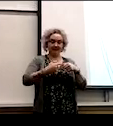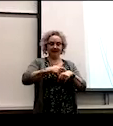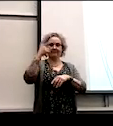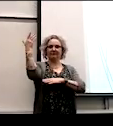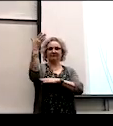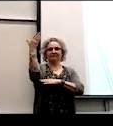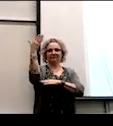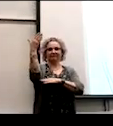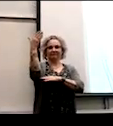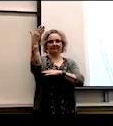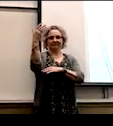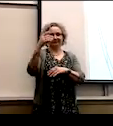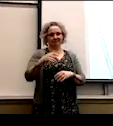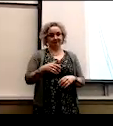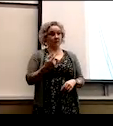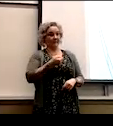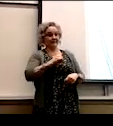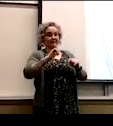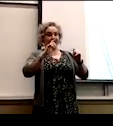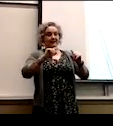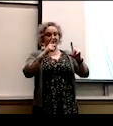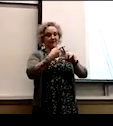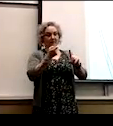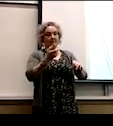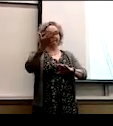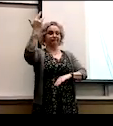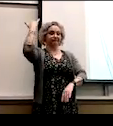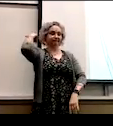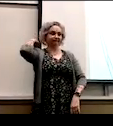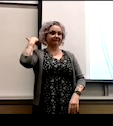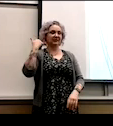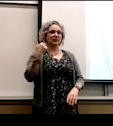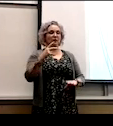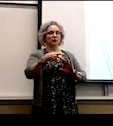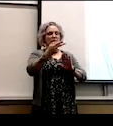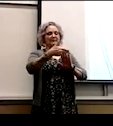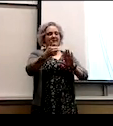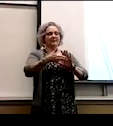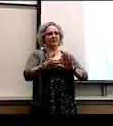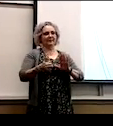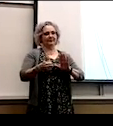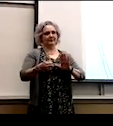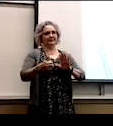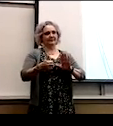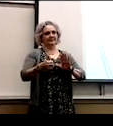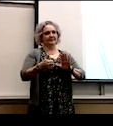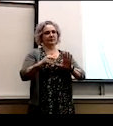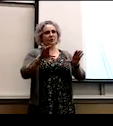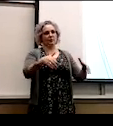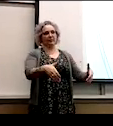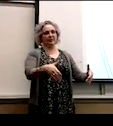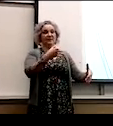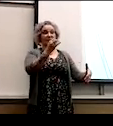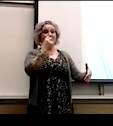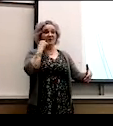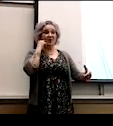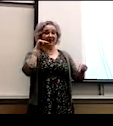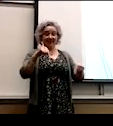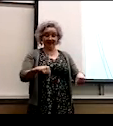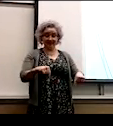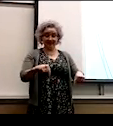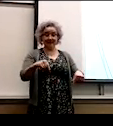for the disabilities, the dual diagnosis group. And then I had to do a new literature search to update myself